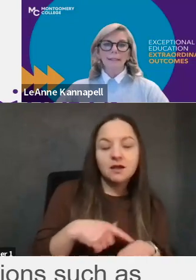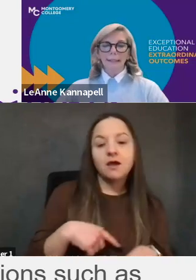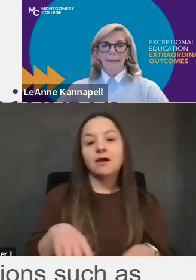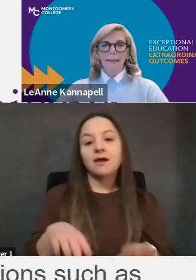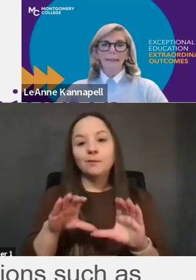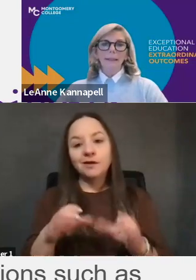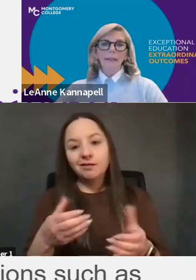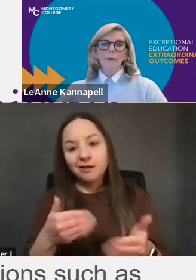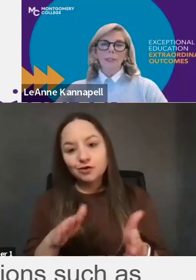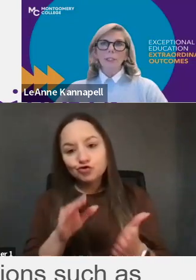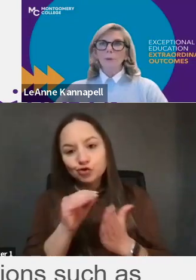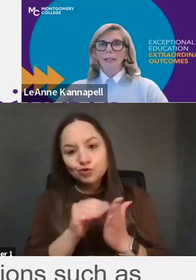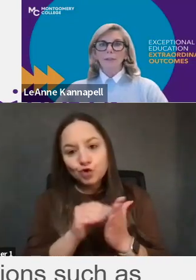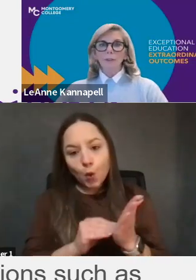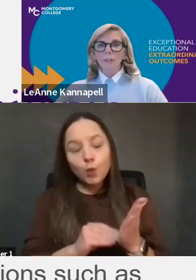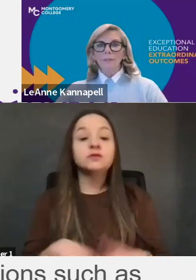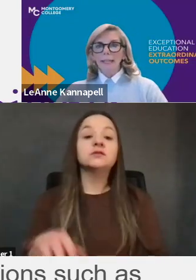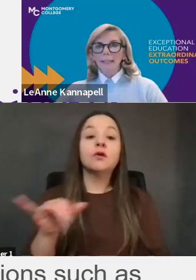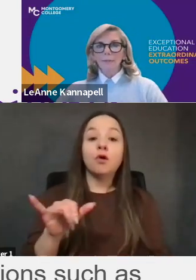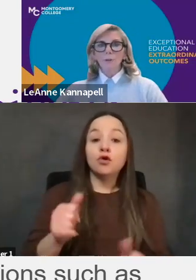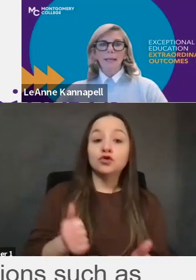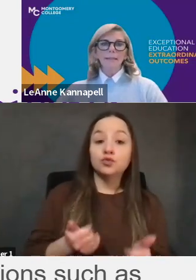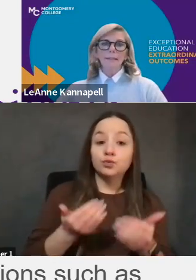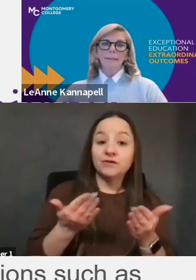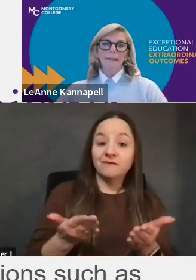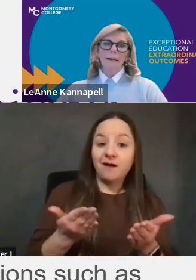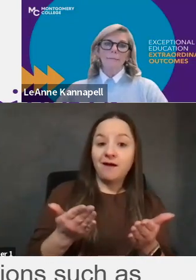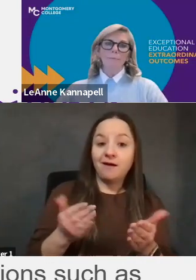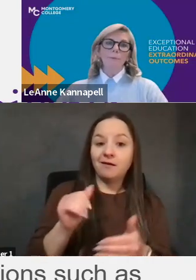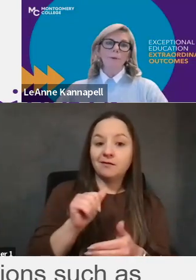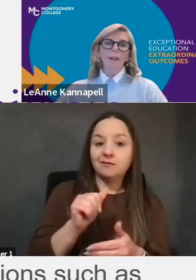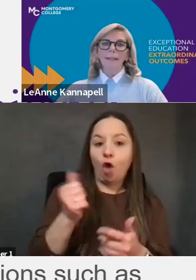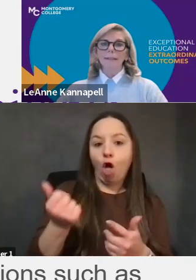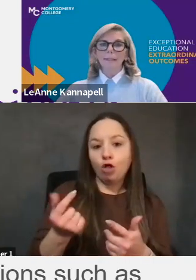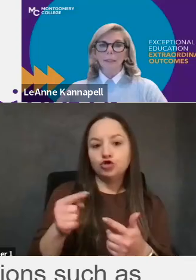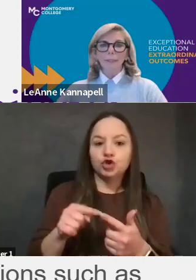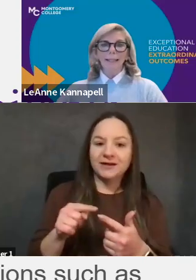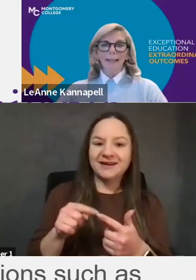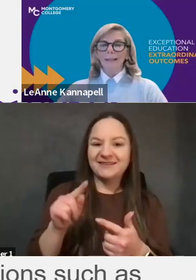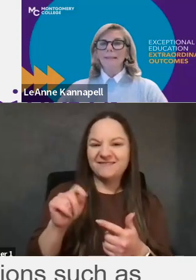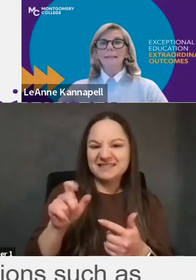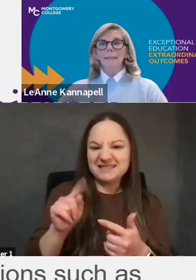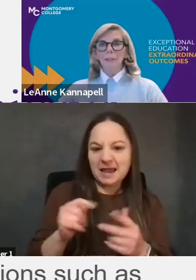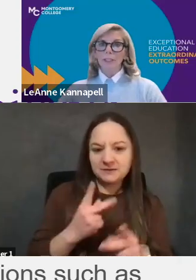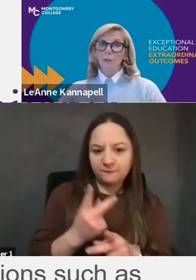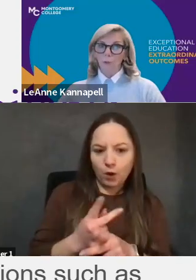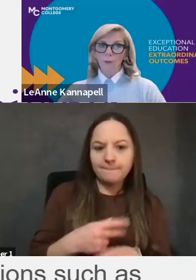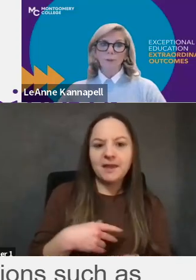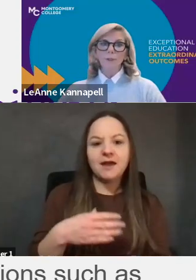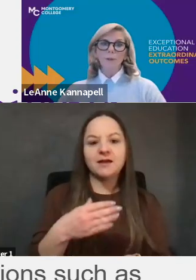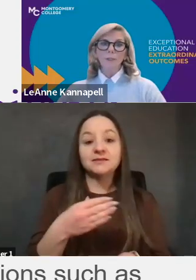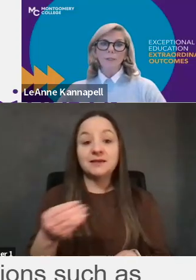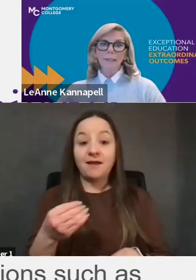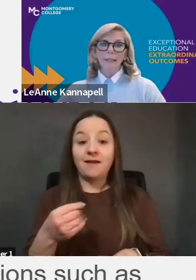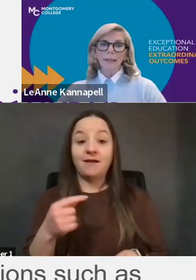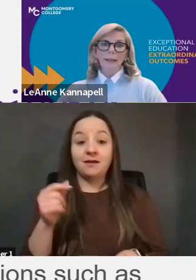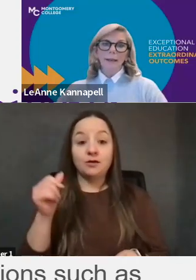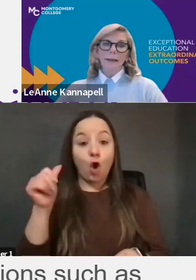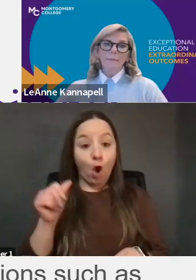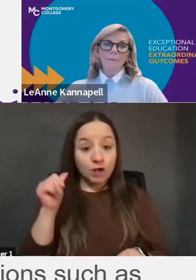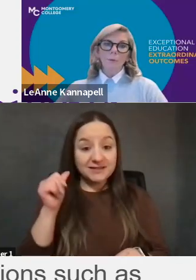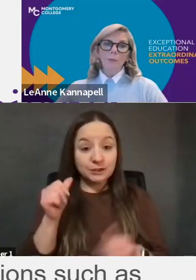notes, things like that. We also provide alternative text formats. We provide auxiliary aids such as interpreters, of